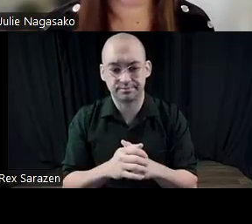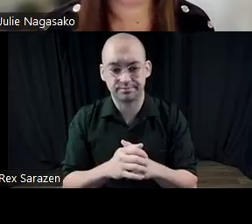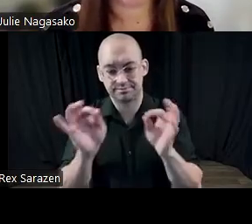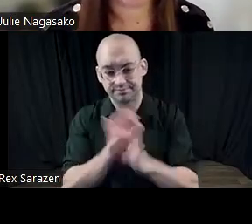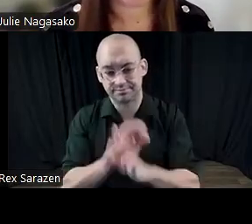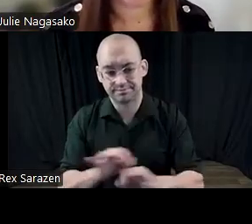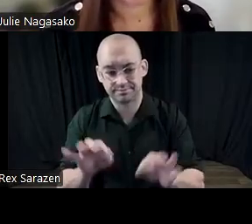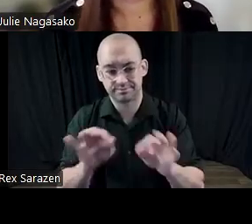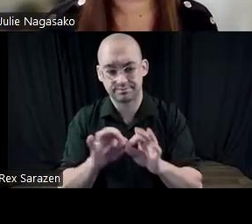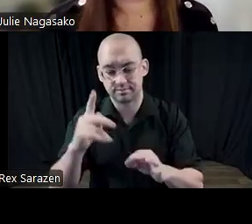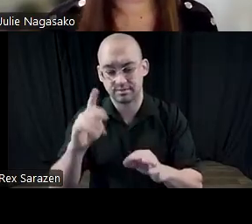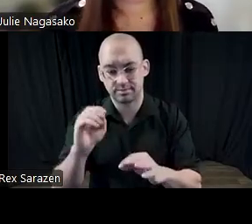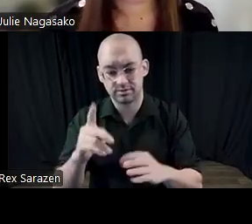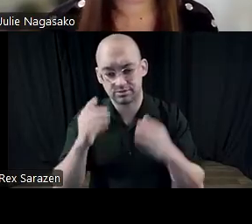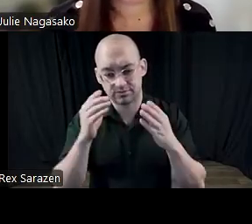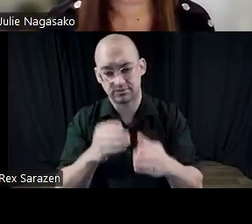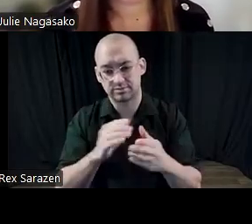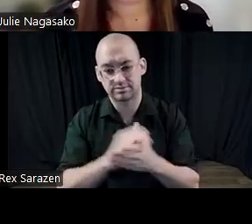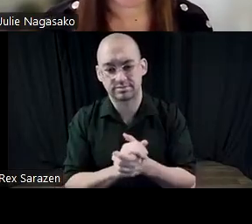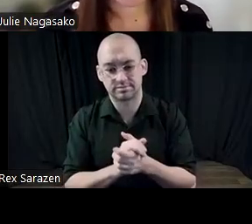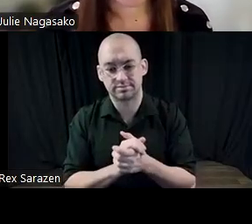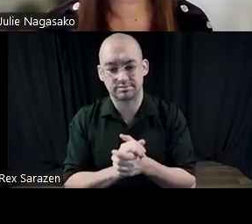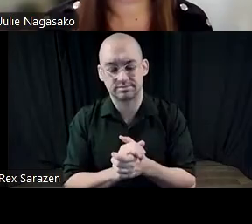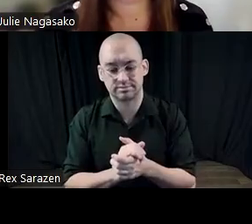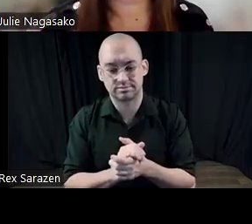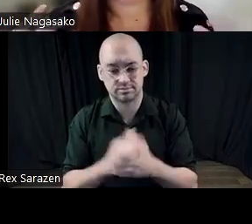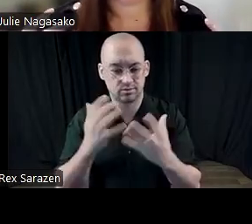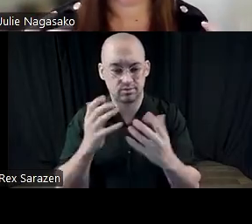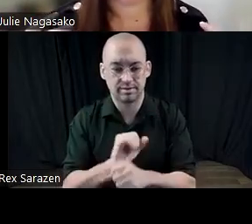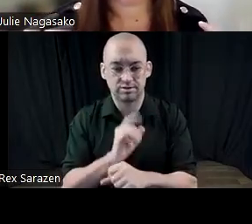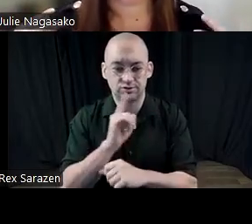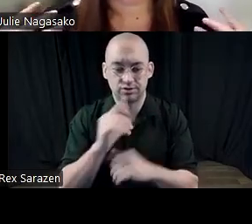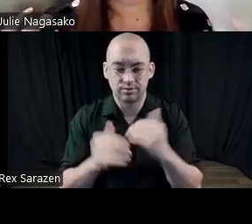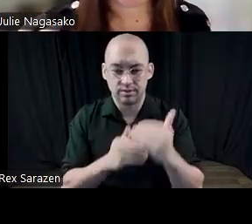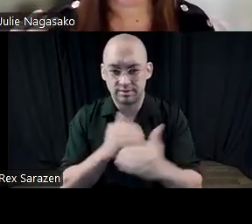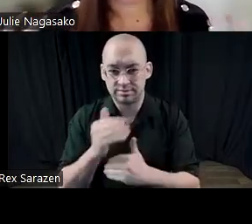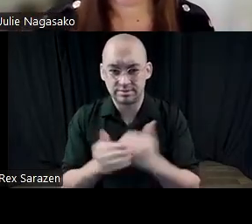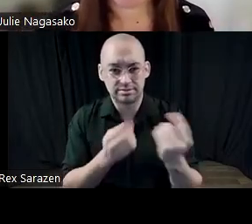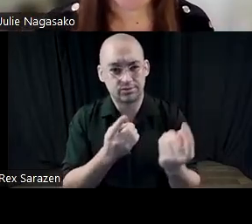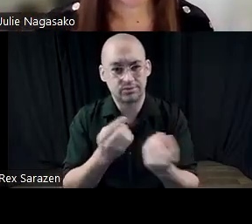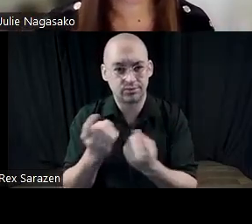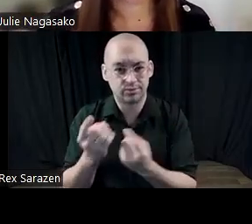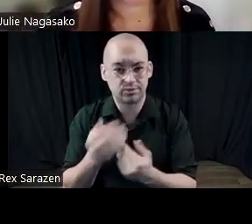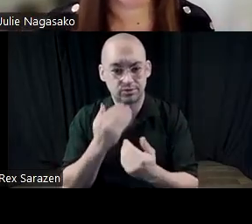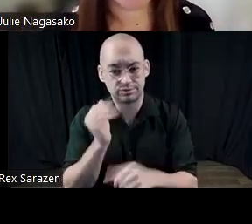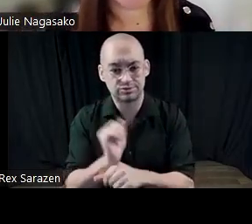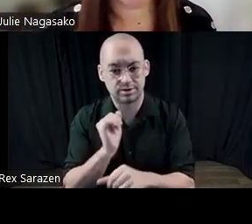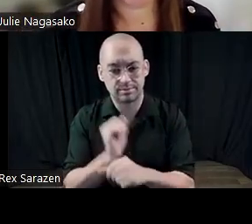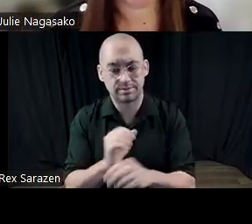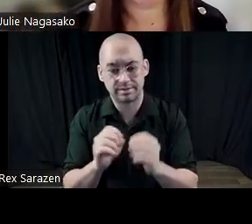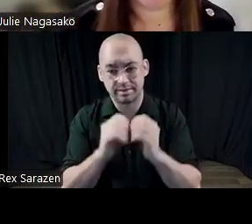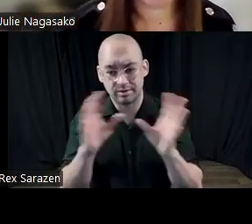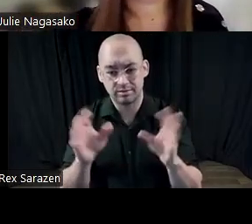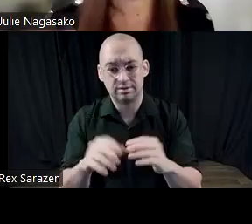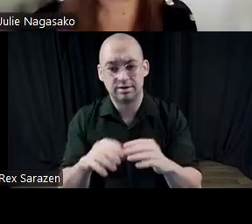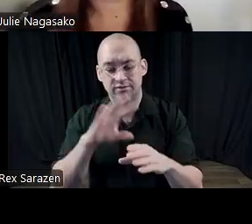population of focus. We also want to make sure that in our process, we're doing a good job with transparency and involving